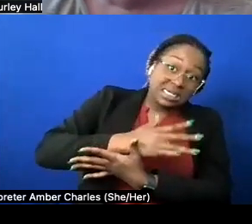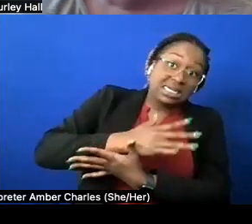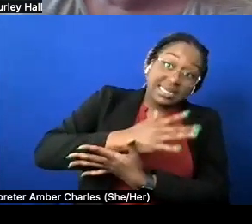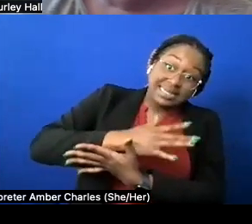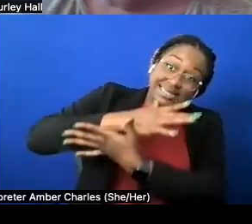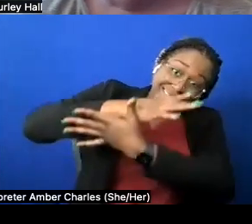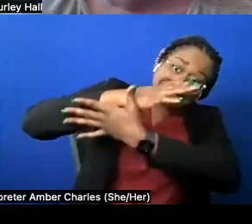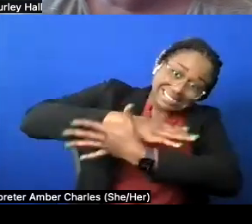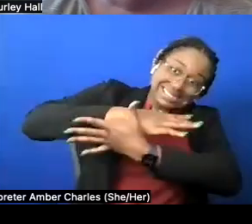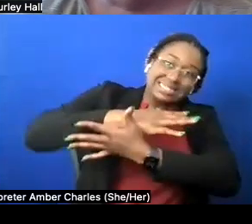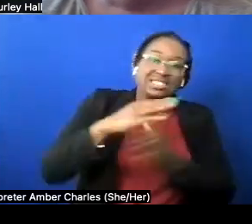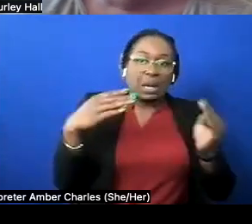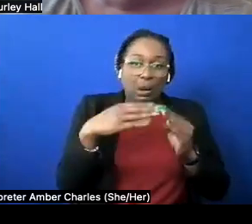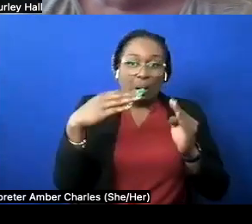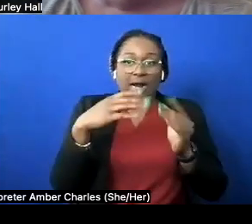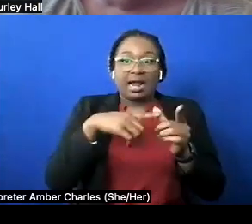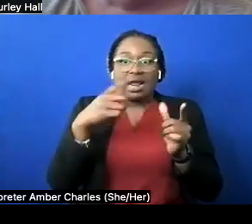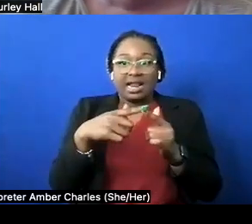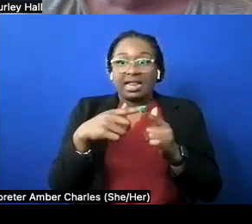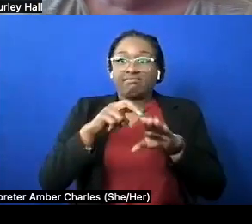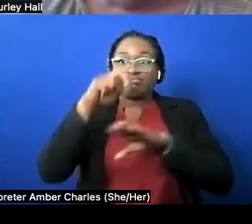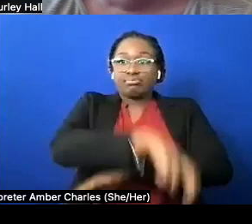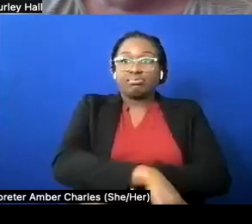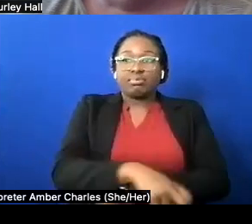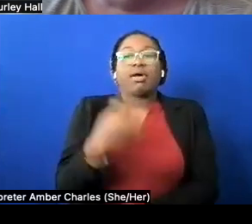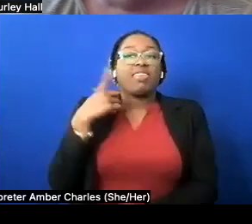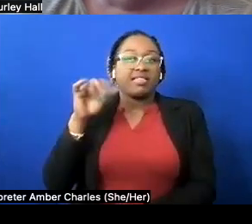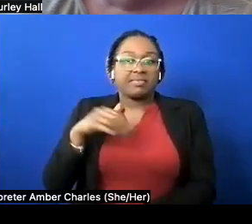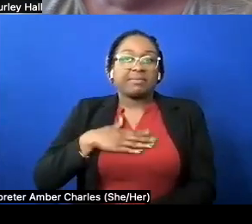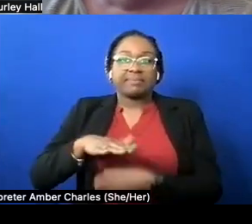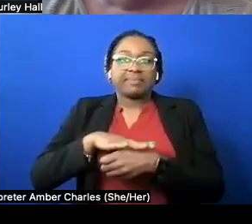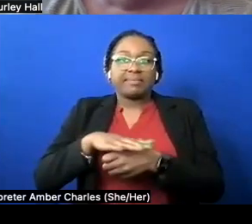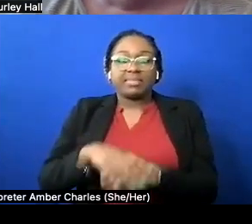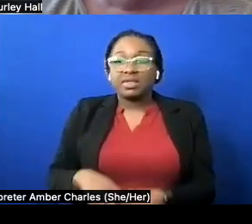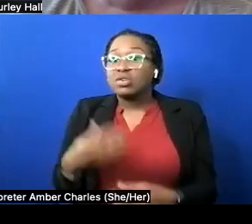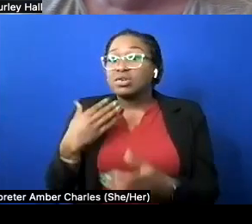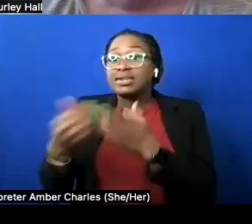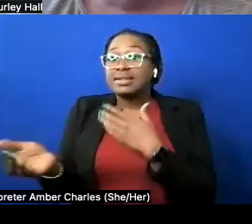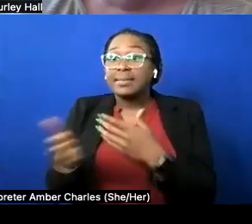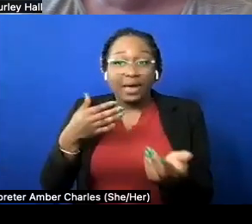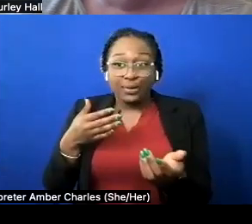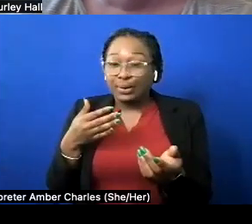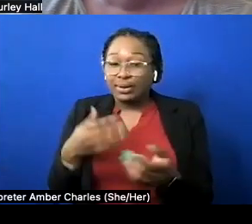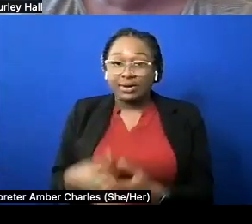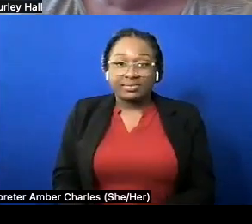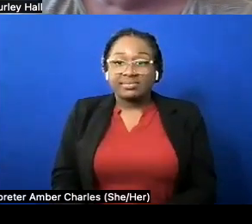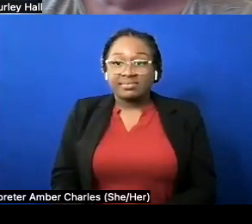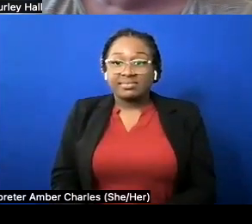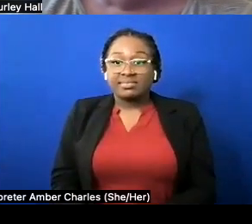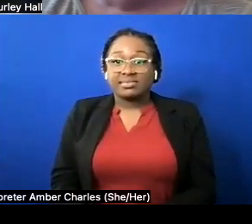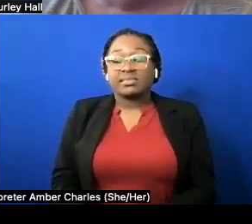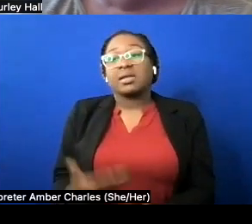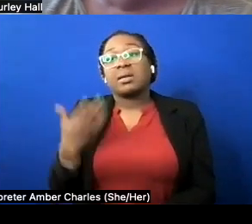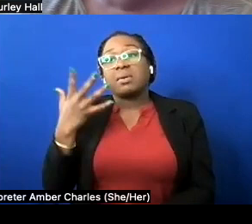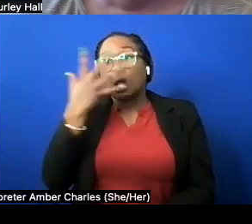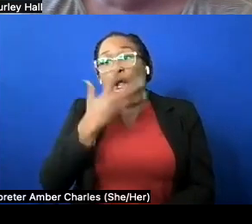it. And then off the cliff, that's where I am. And so no matter what it might appear like,